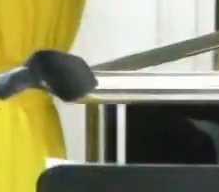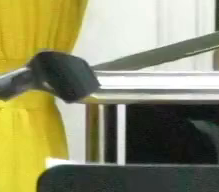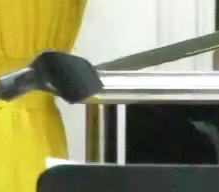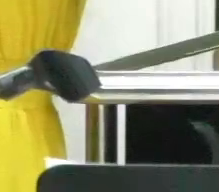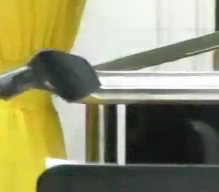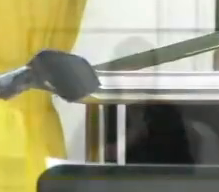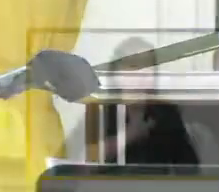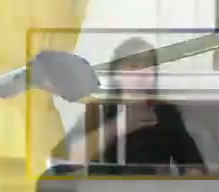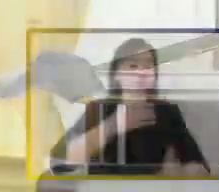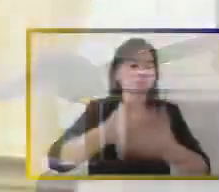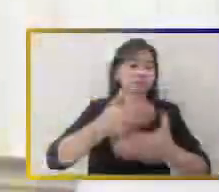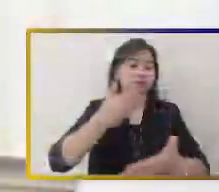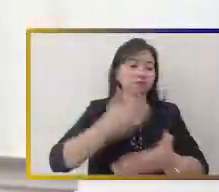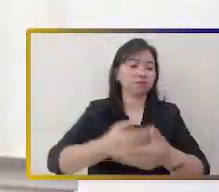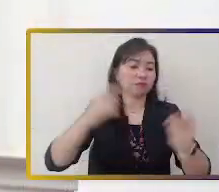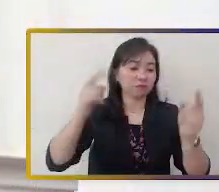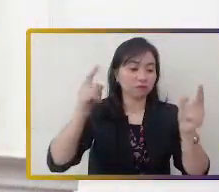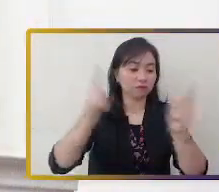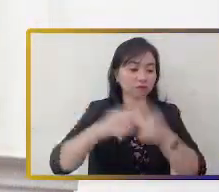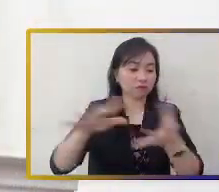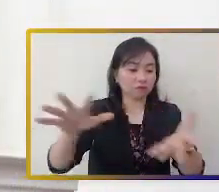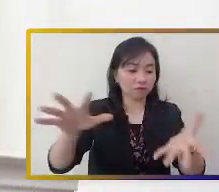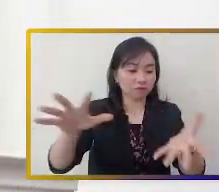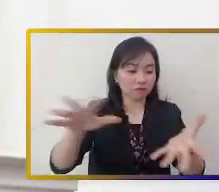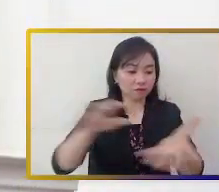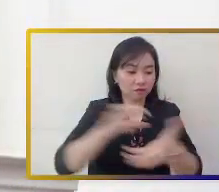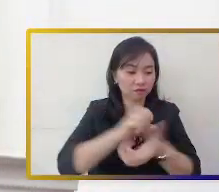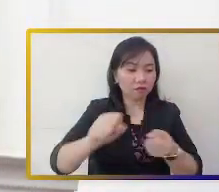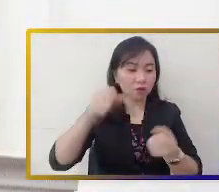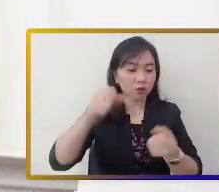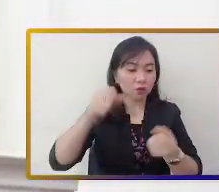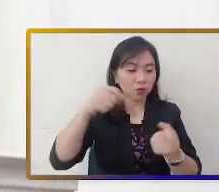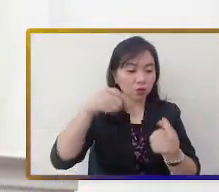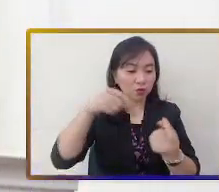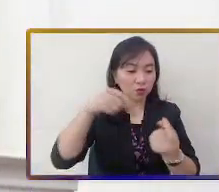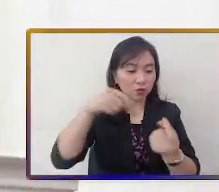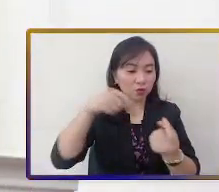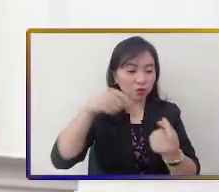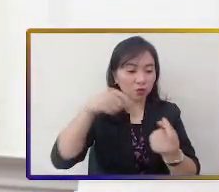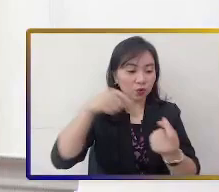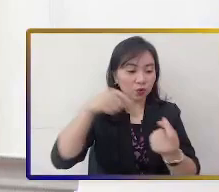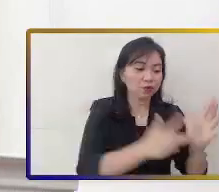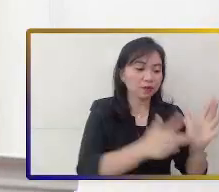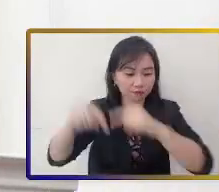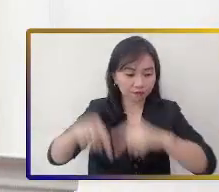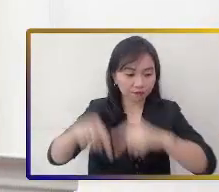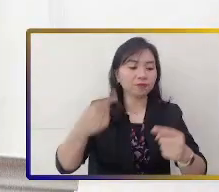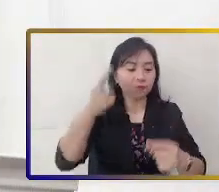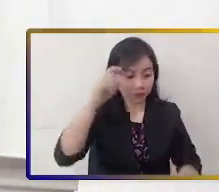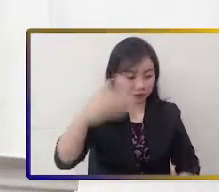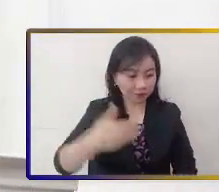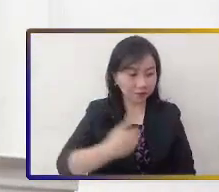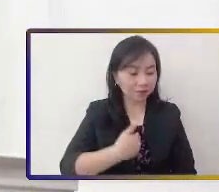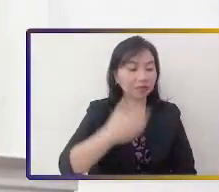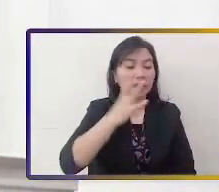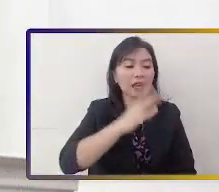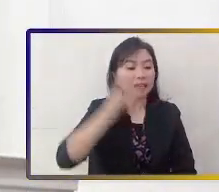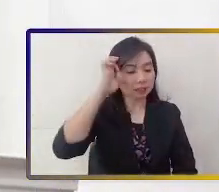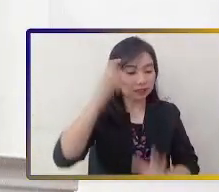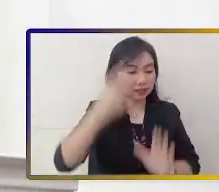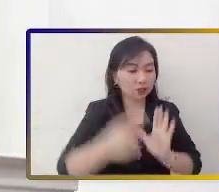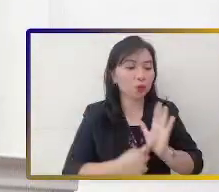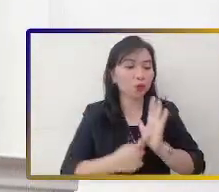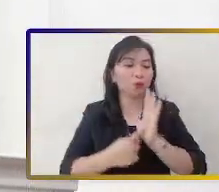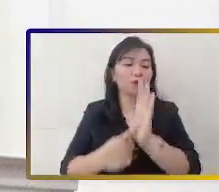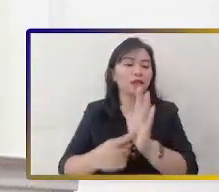I was near to despair when he came to me there, and